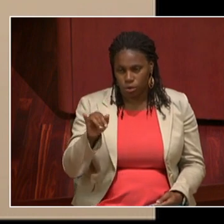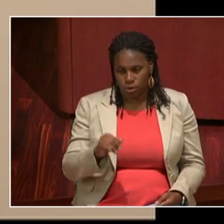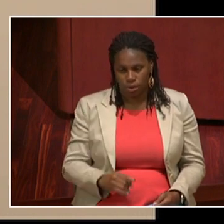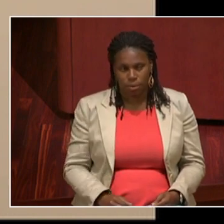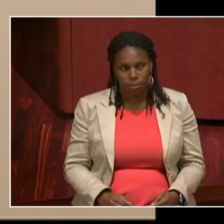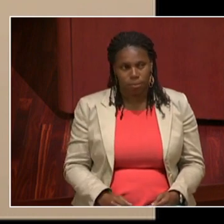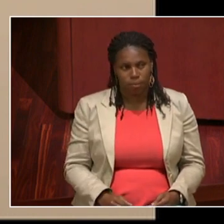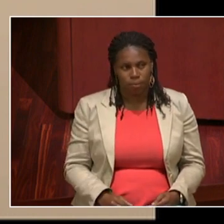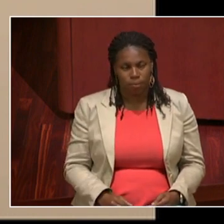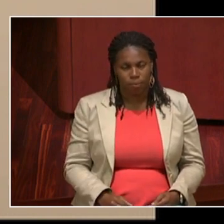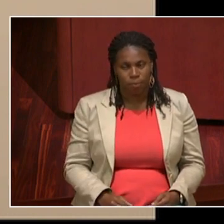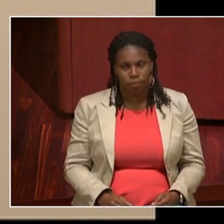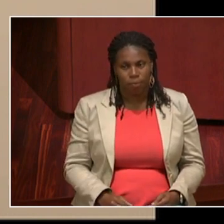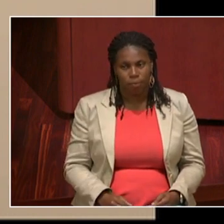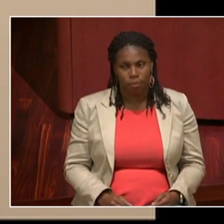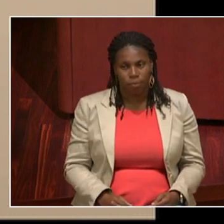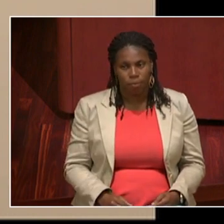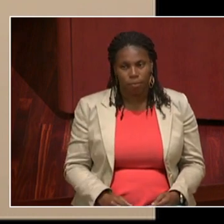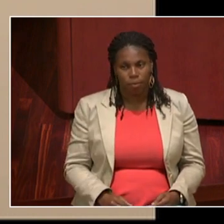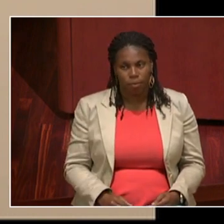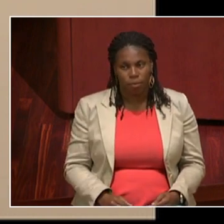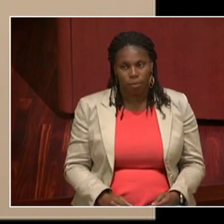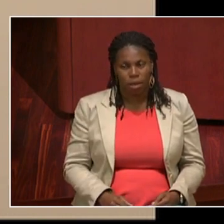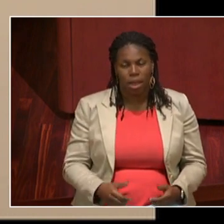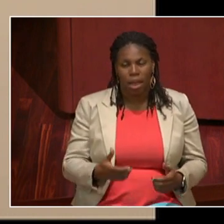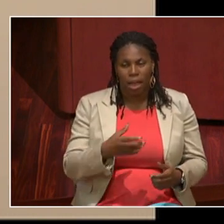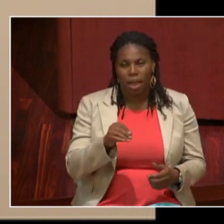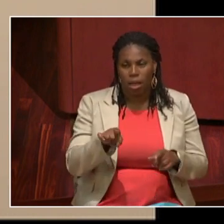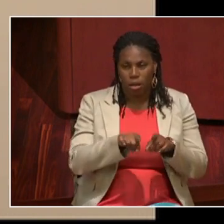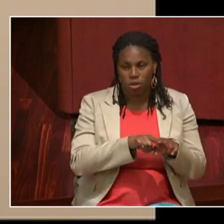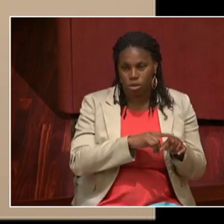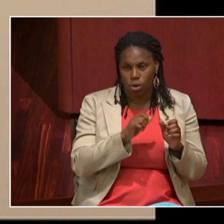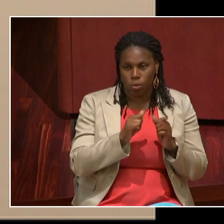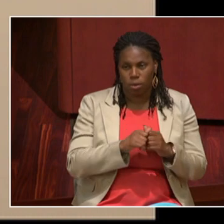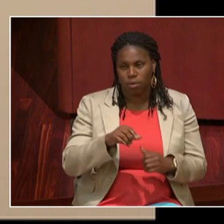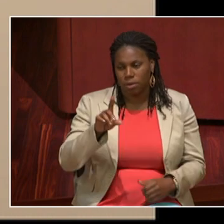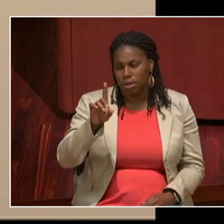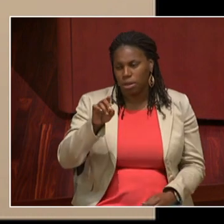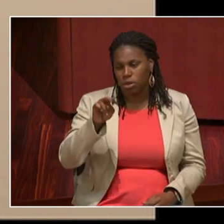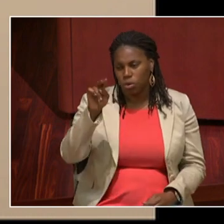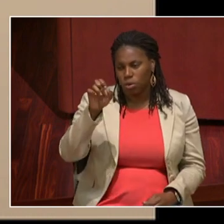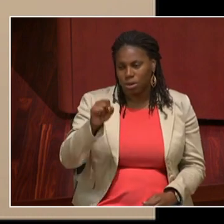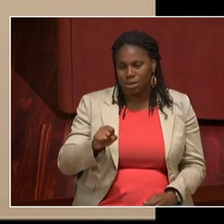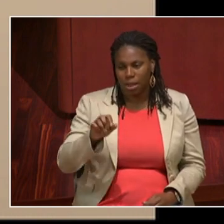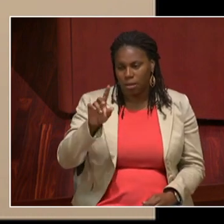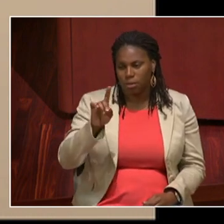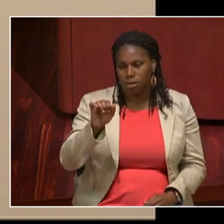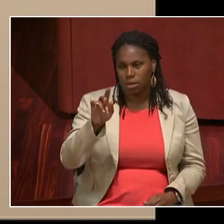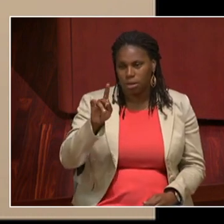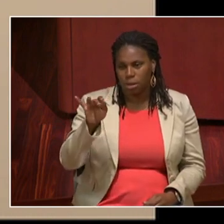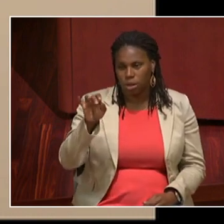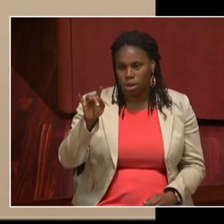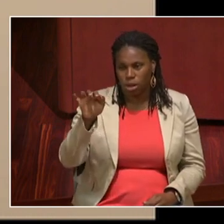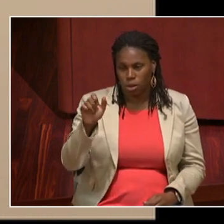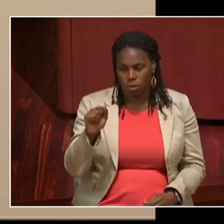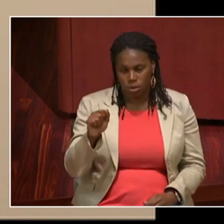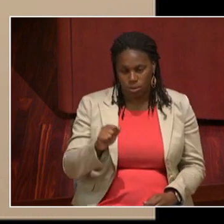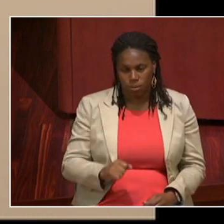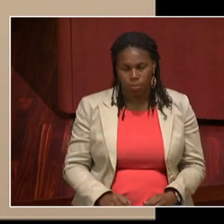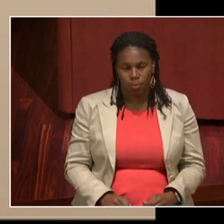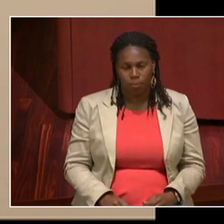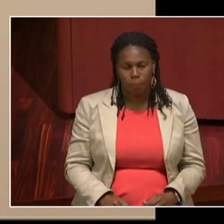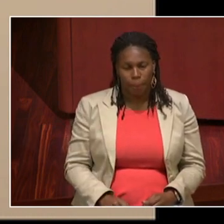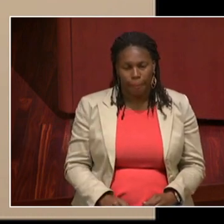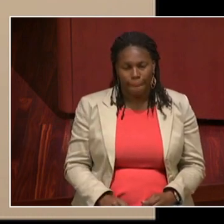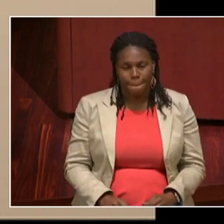with naturalizations, we have records for the Dakotas as well. But that's a possibility in tracking down somebody's citizenship.